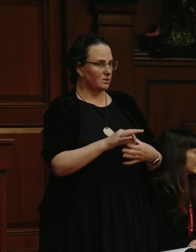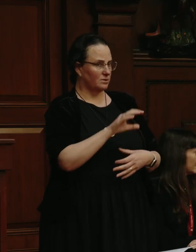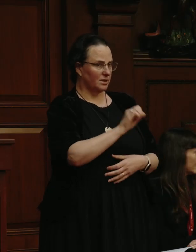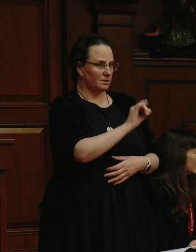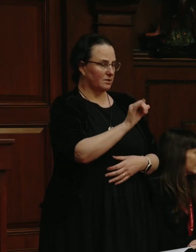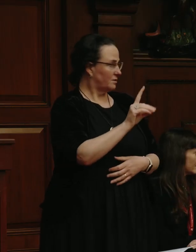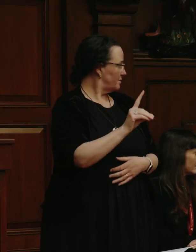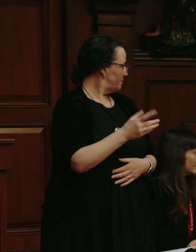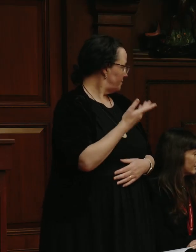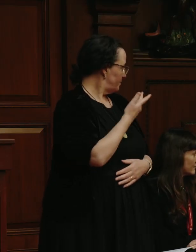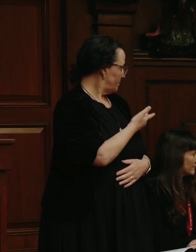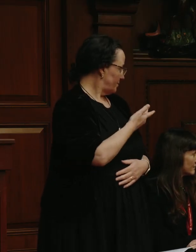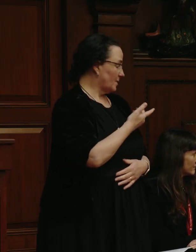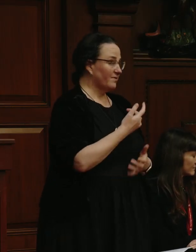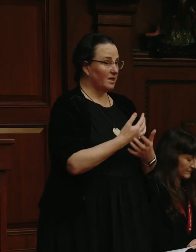Well, lots of patients.